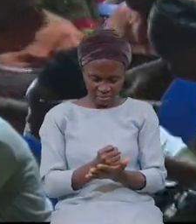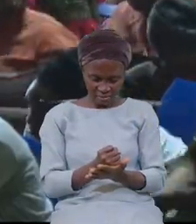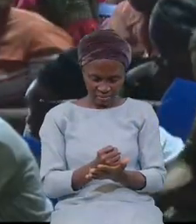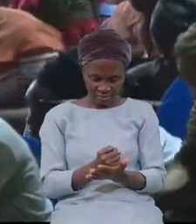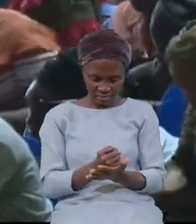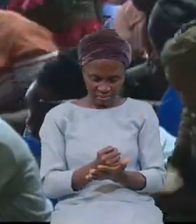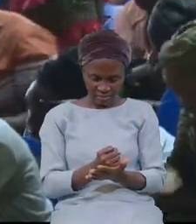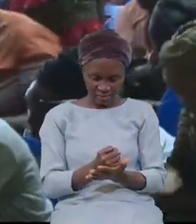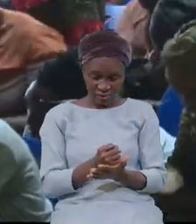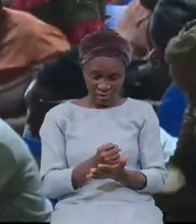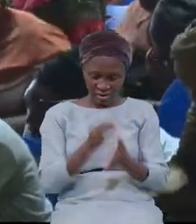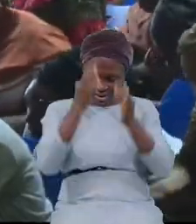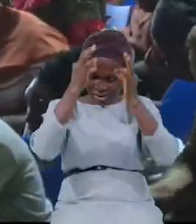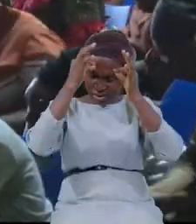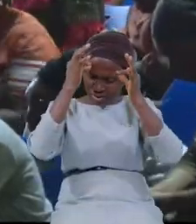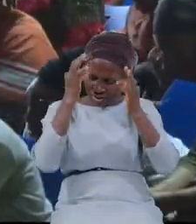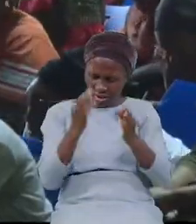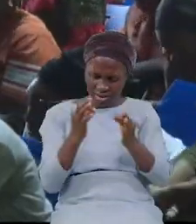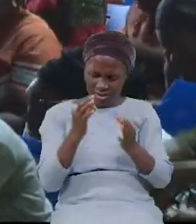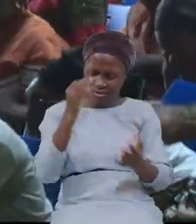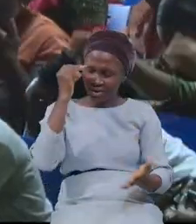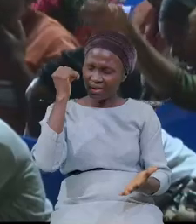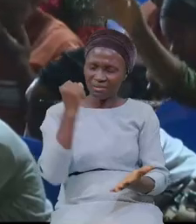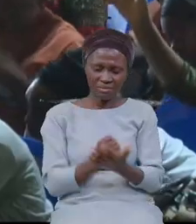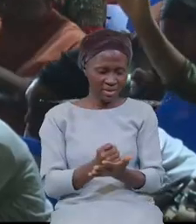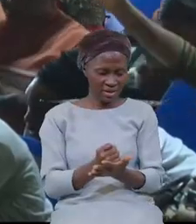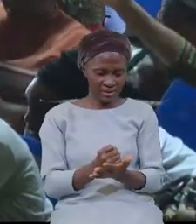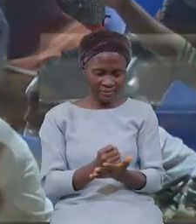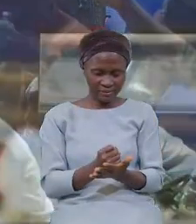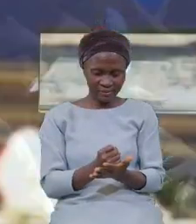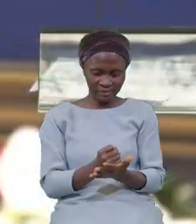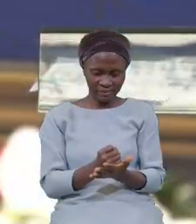A decisive amen.